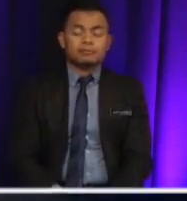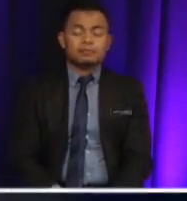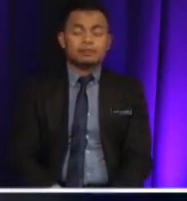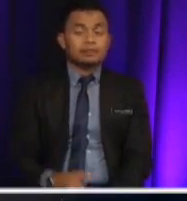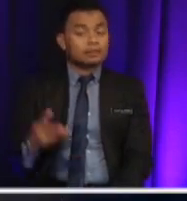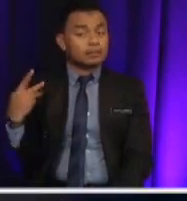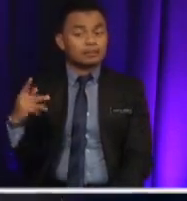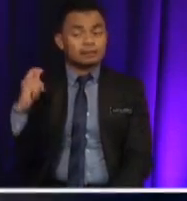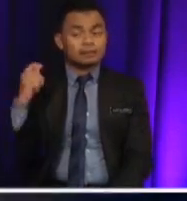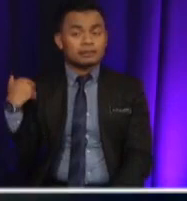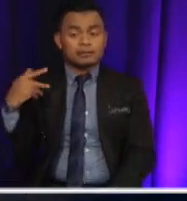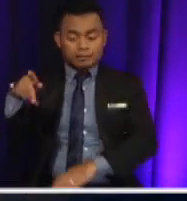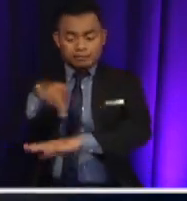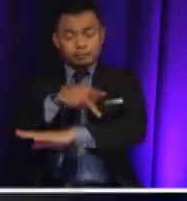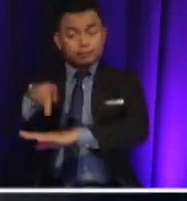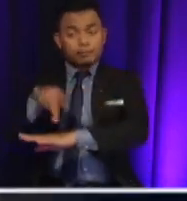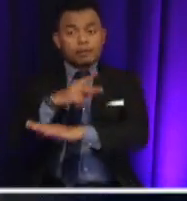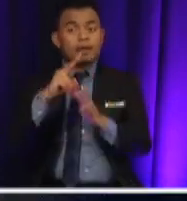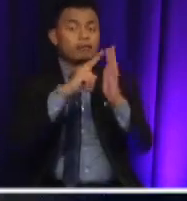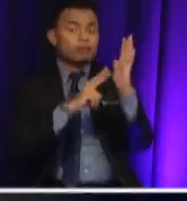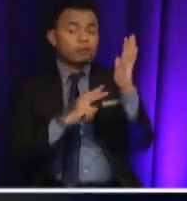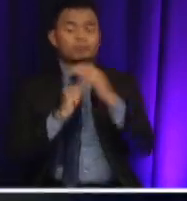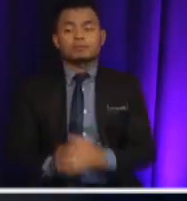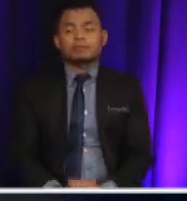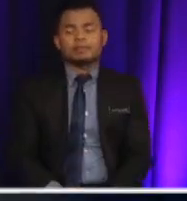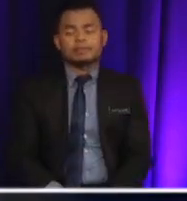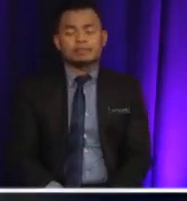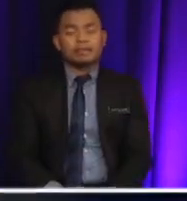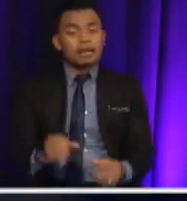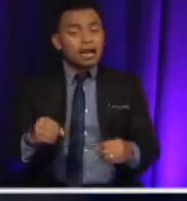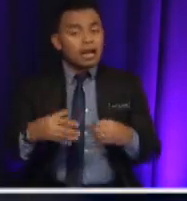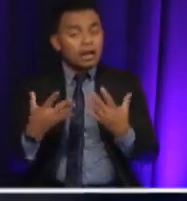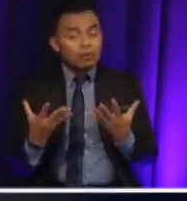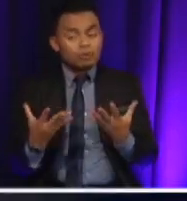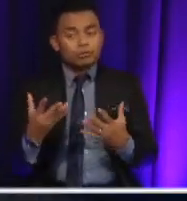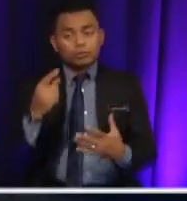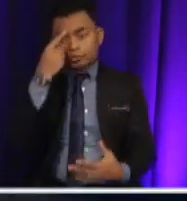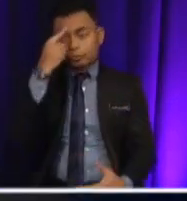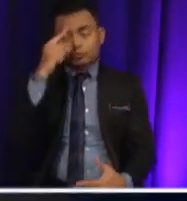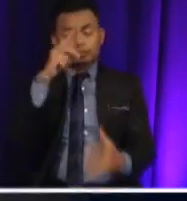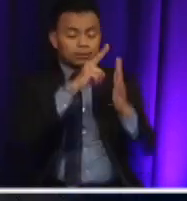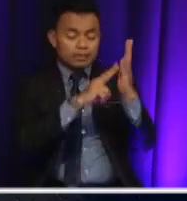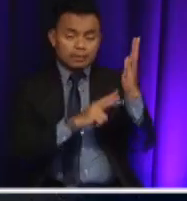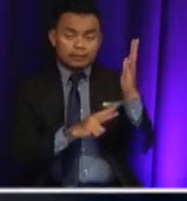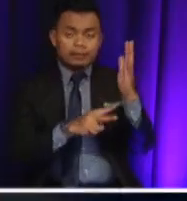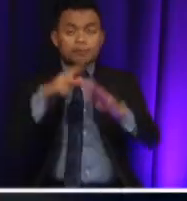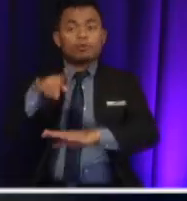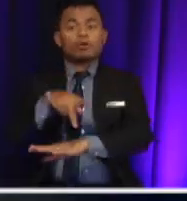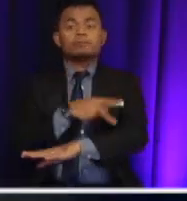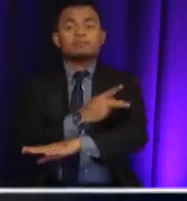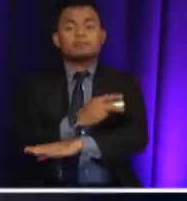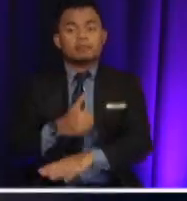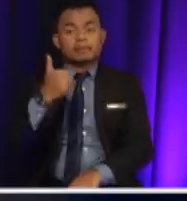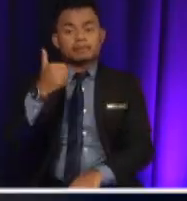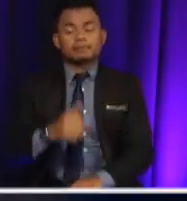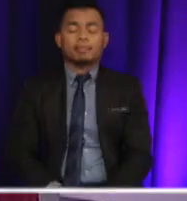earlier? Yes, in the beginning. So, I'm sure you're going to teach me how to recite it better, perhaps? Yes. Okay, so hello everybody, Tivia